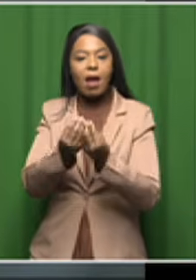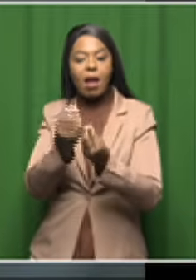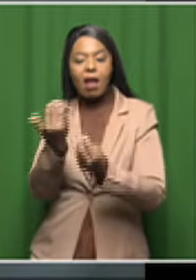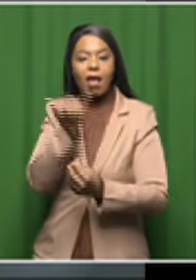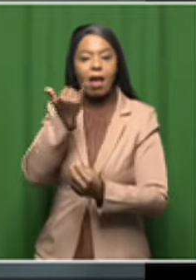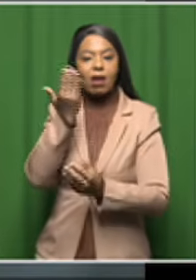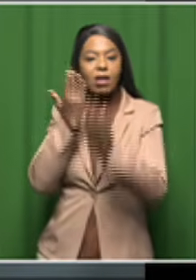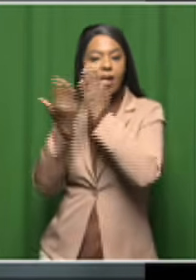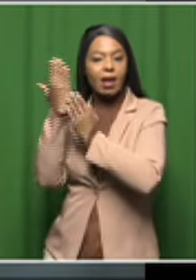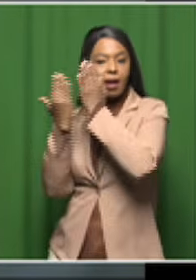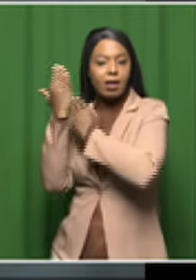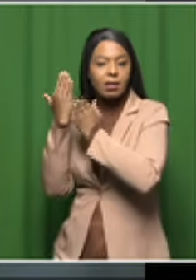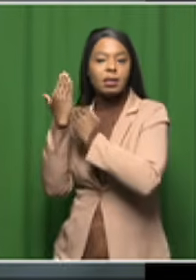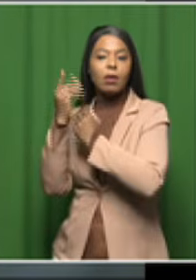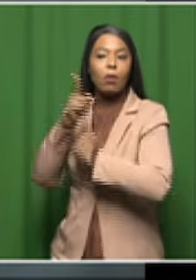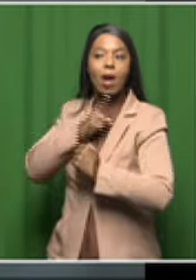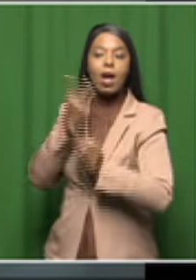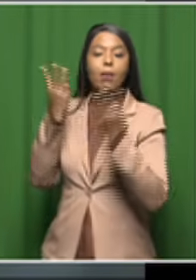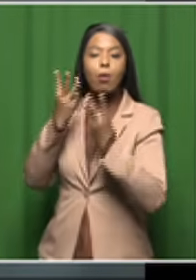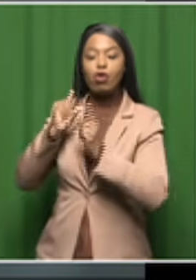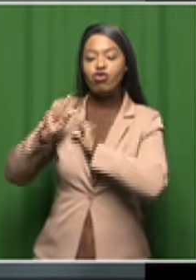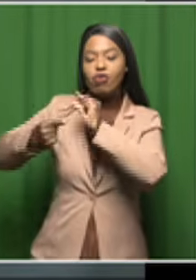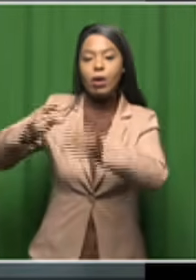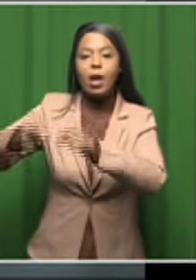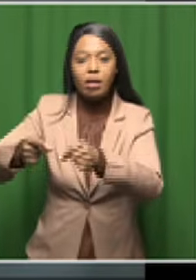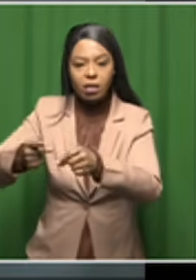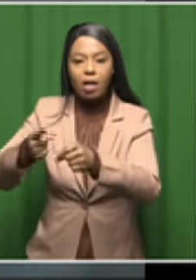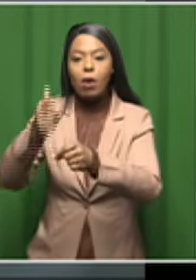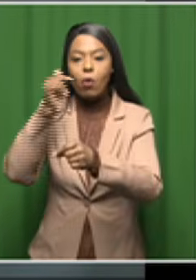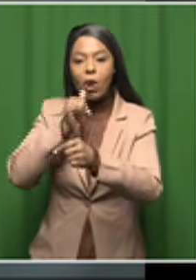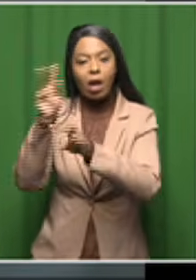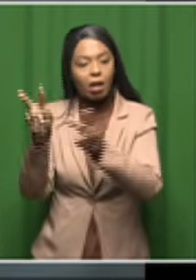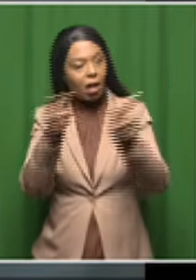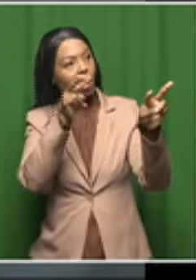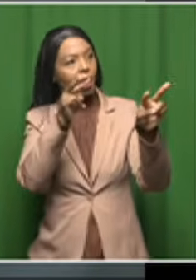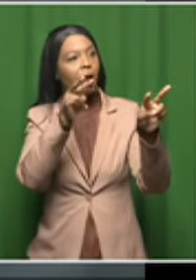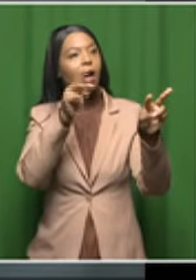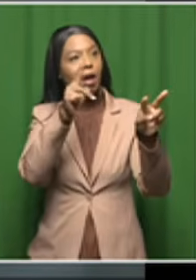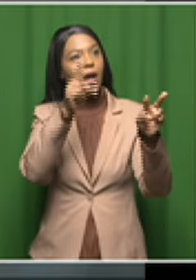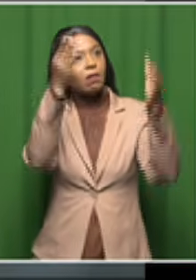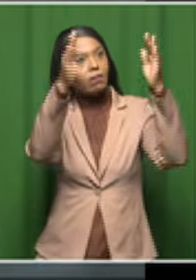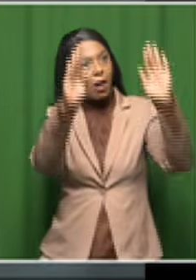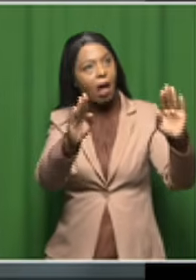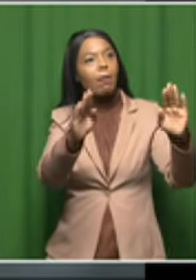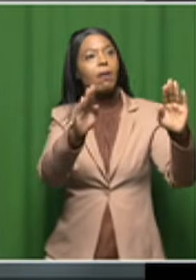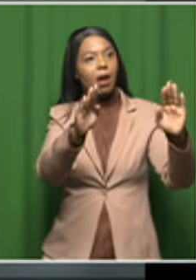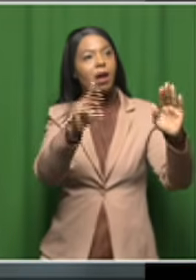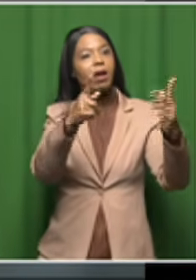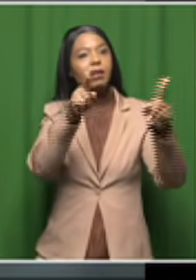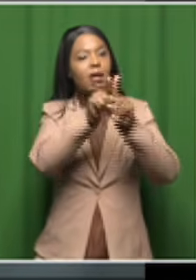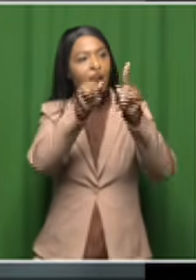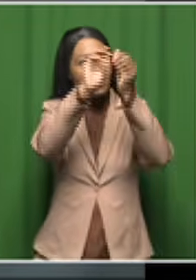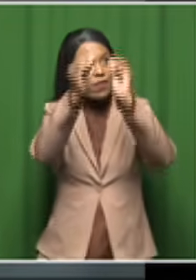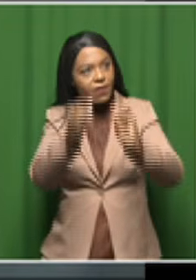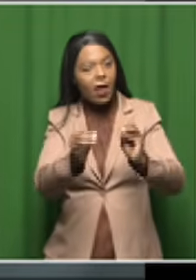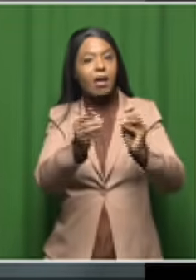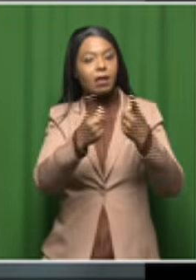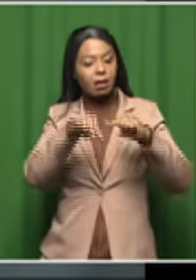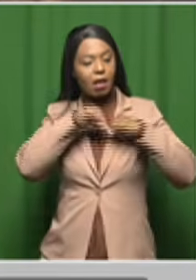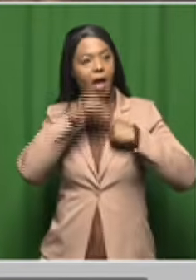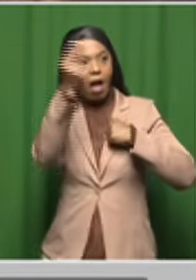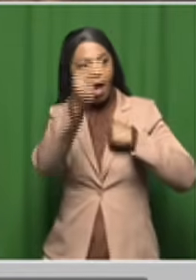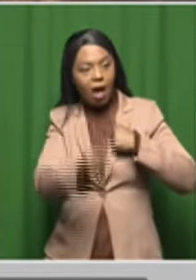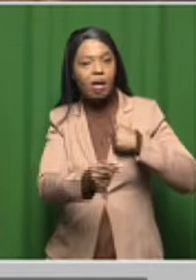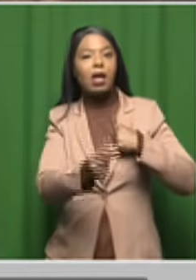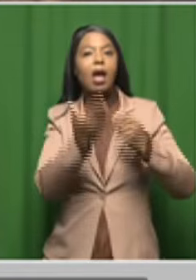come after us, they would be possible to catch up and read what we were all about. Yeah, it